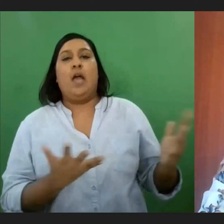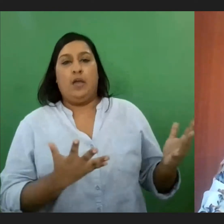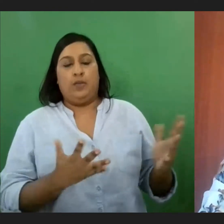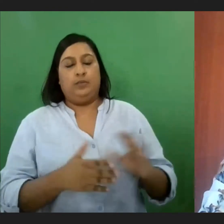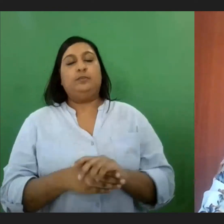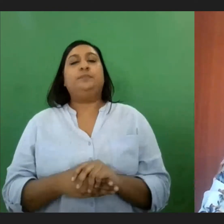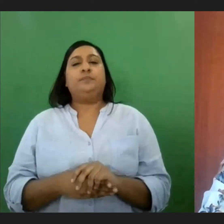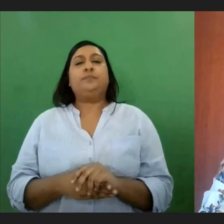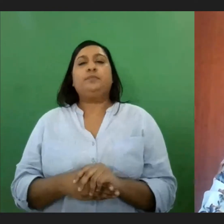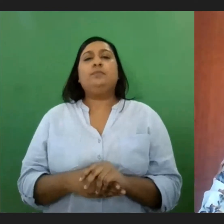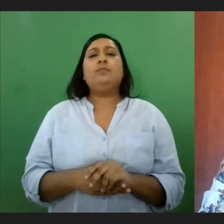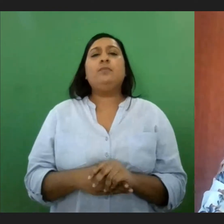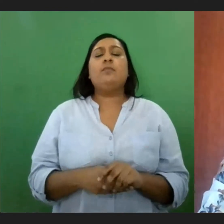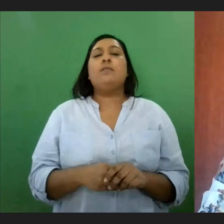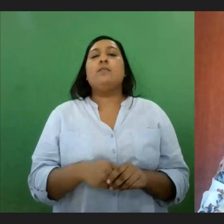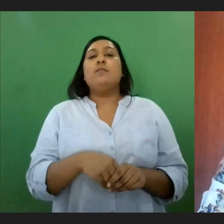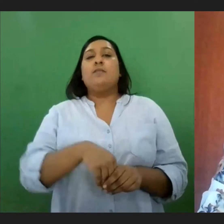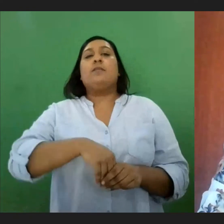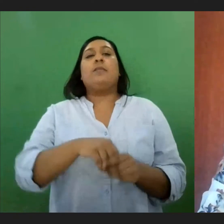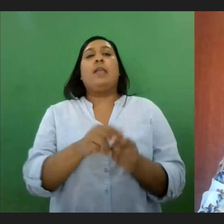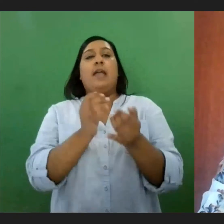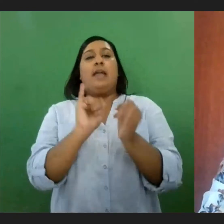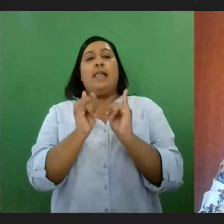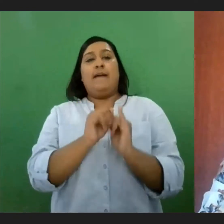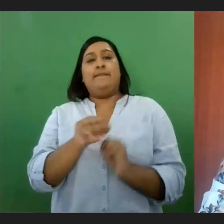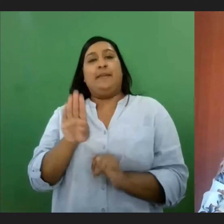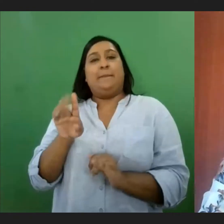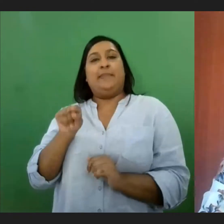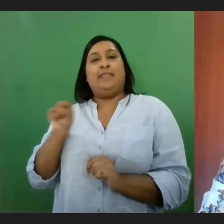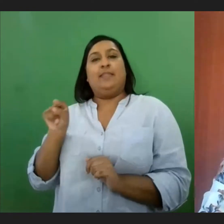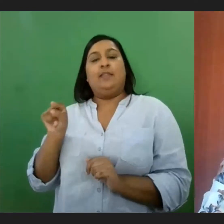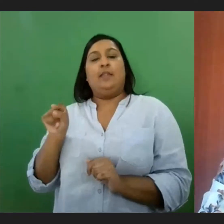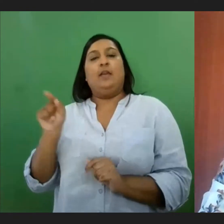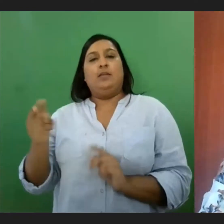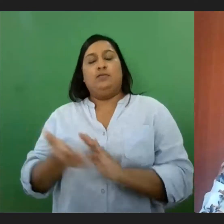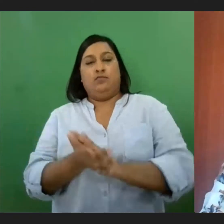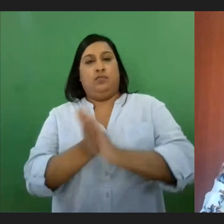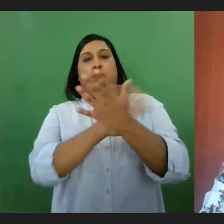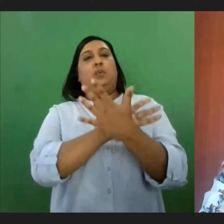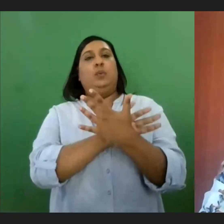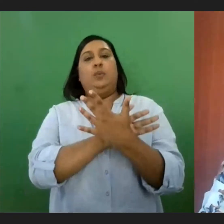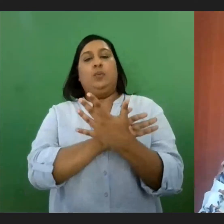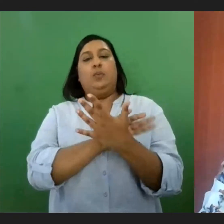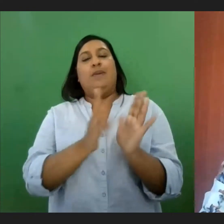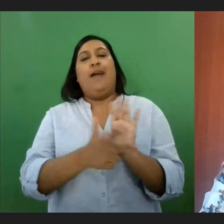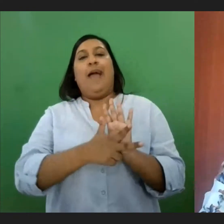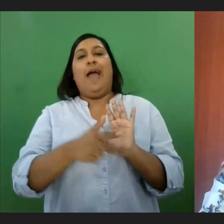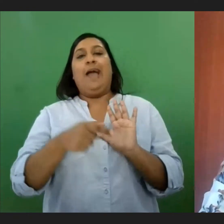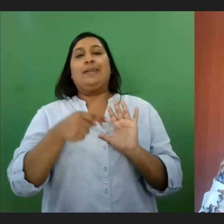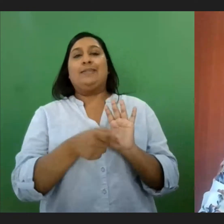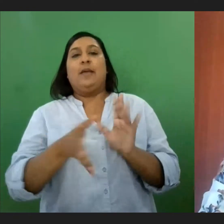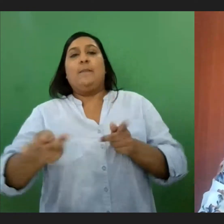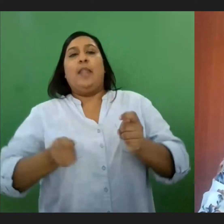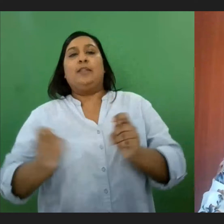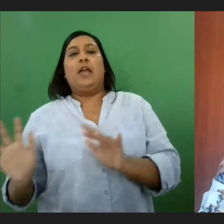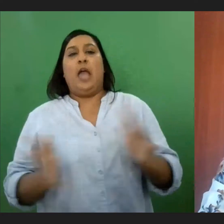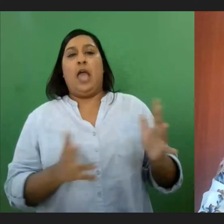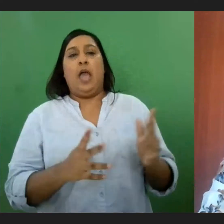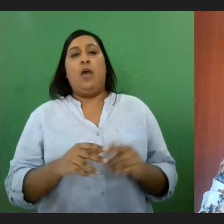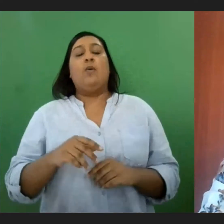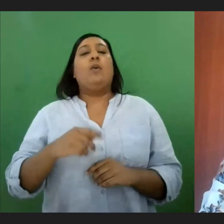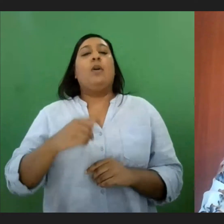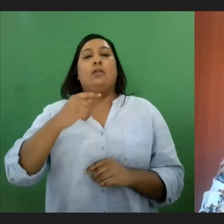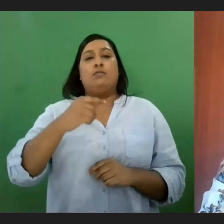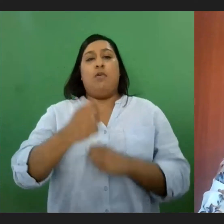11B7 under Section 27(2) of the Disaster Management Act in April 2020 in order